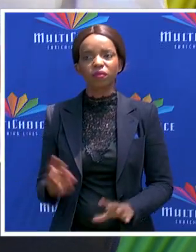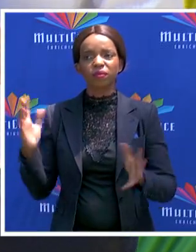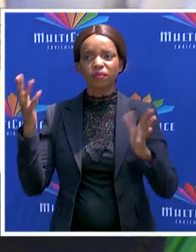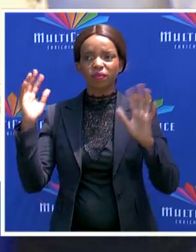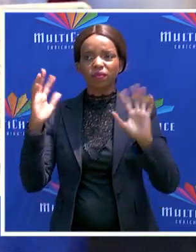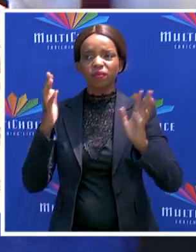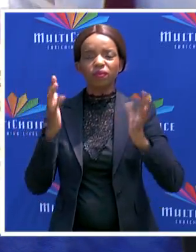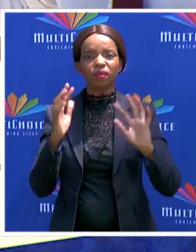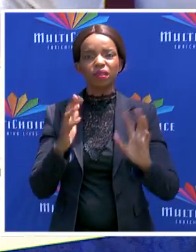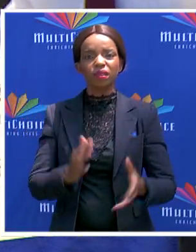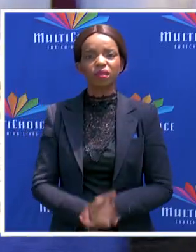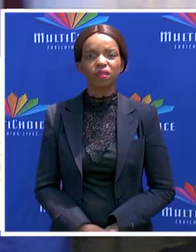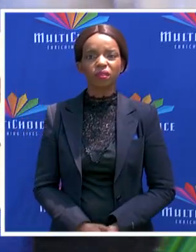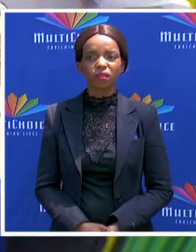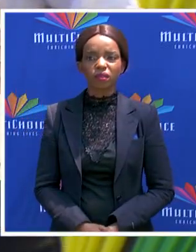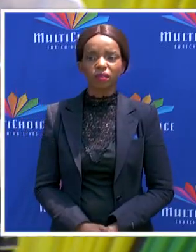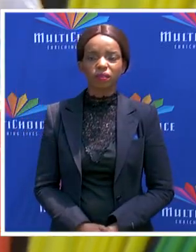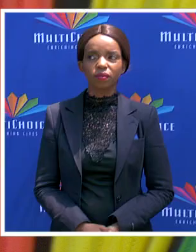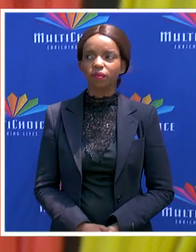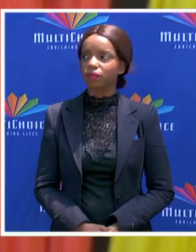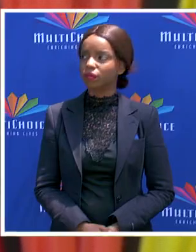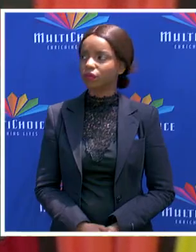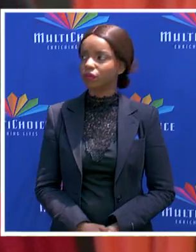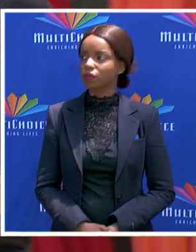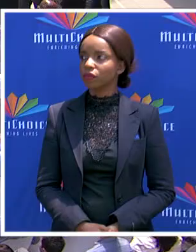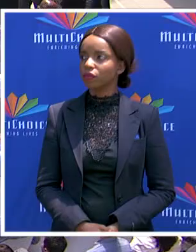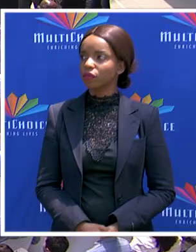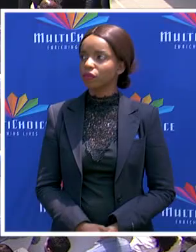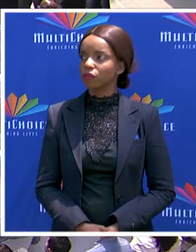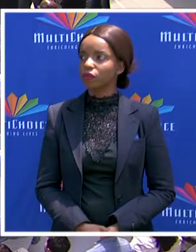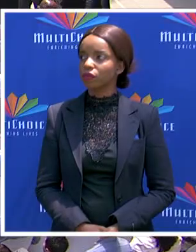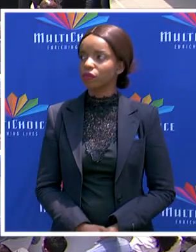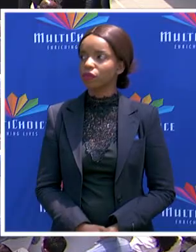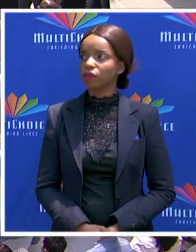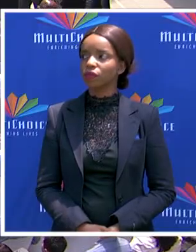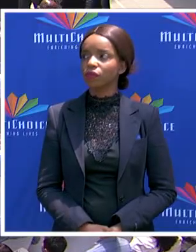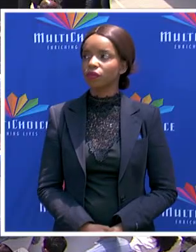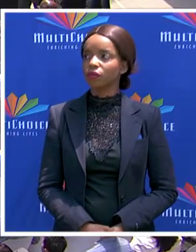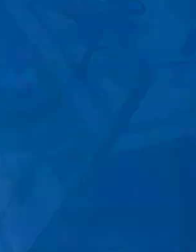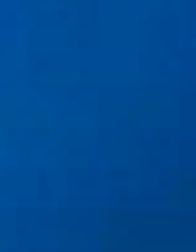Thank you very much. Much appreciated.